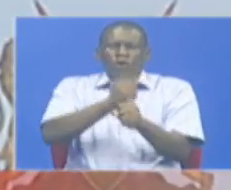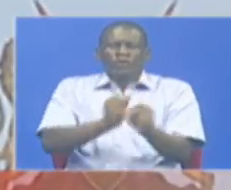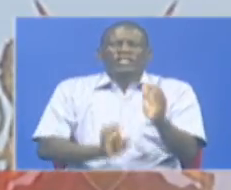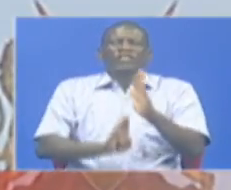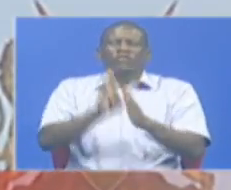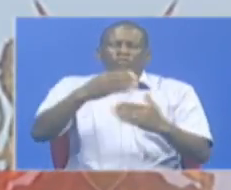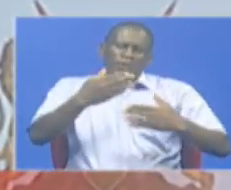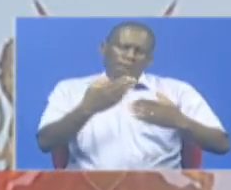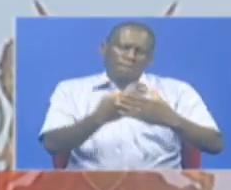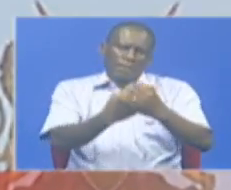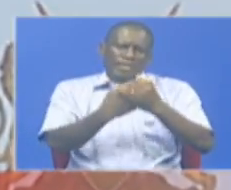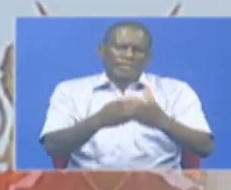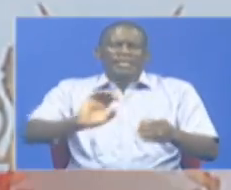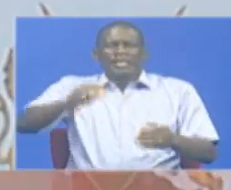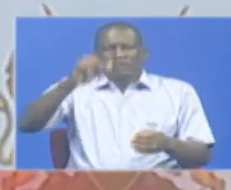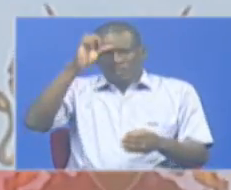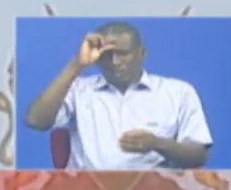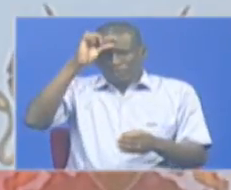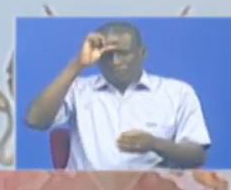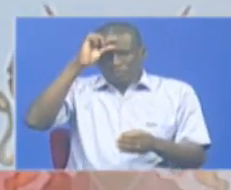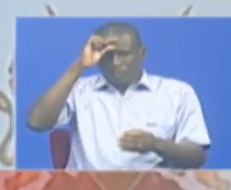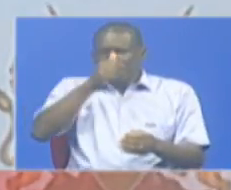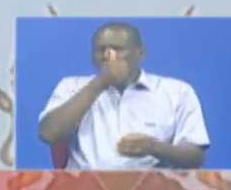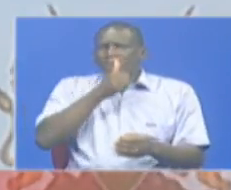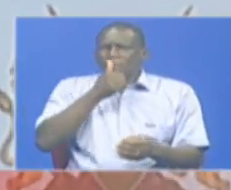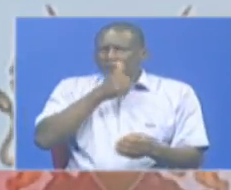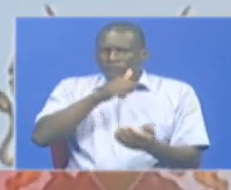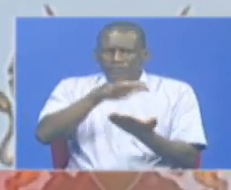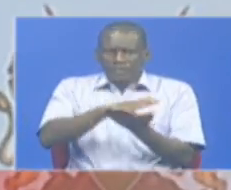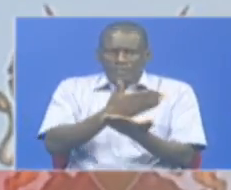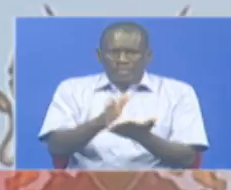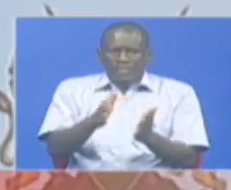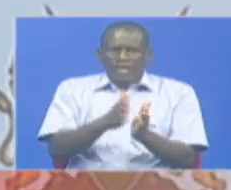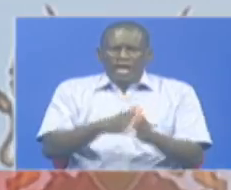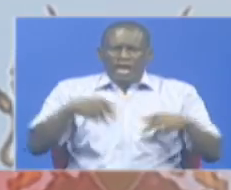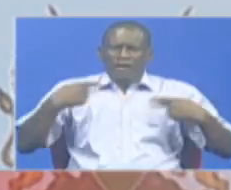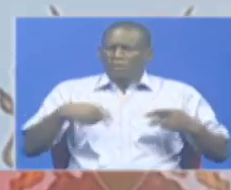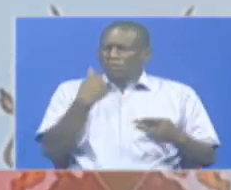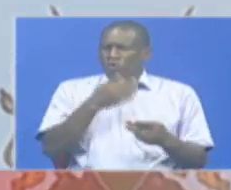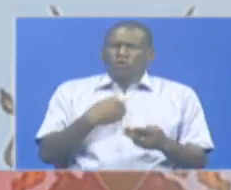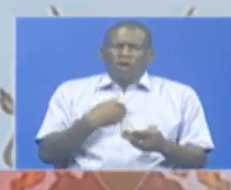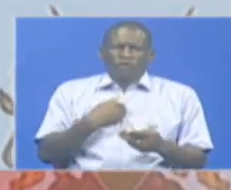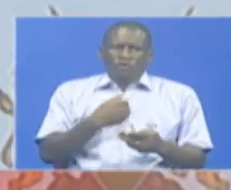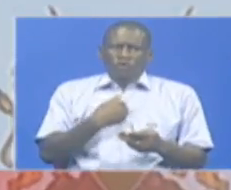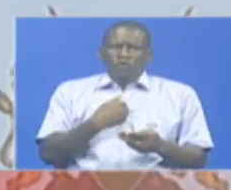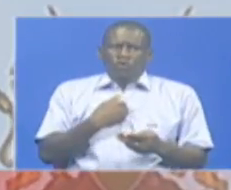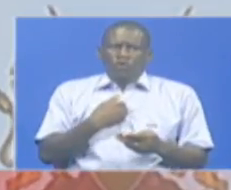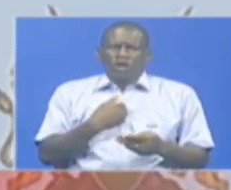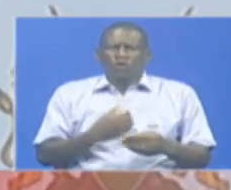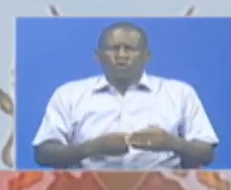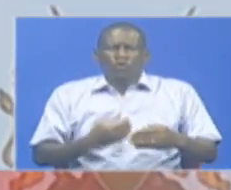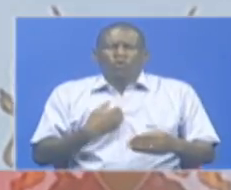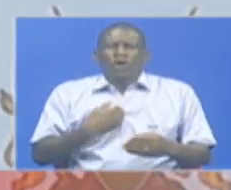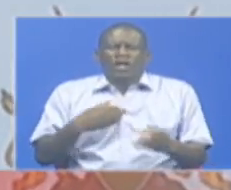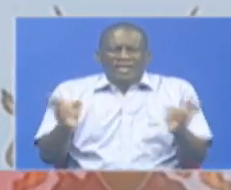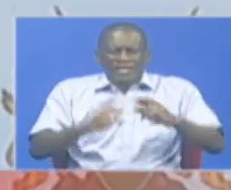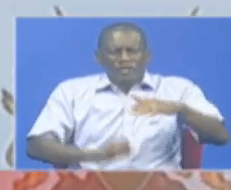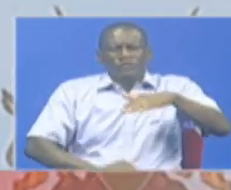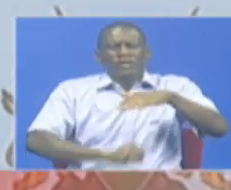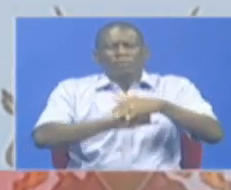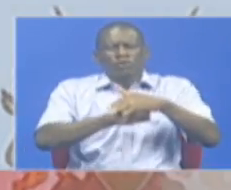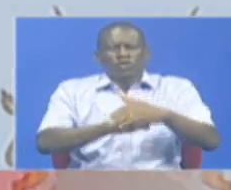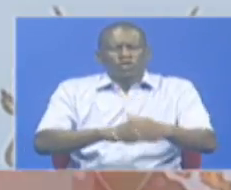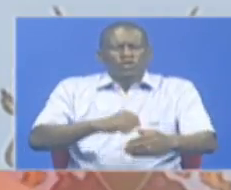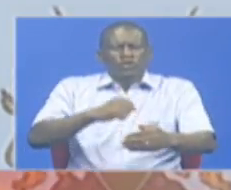partners, county governments, private sector, and people who have extended their goodwill to prevent the further spread of